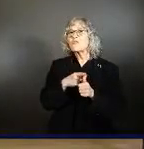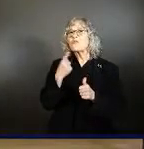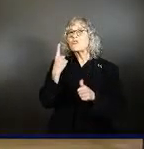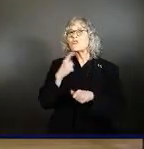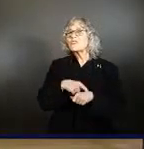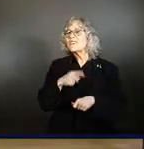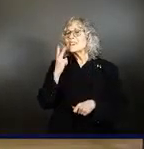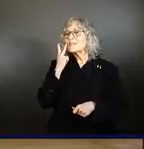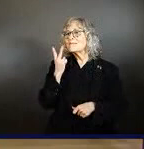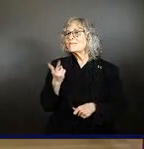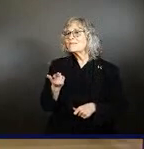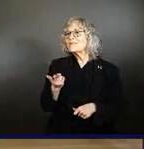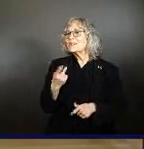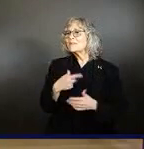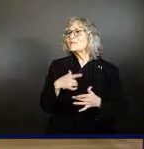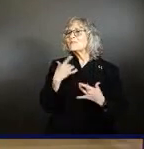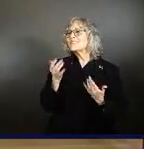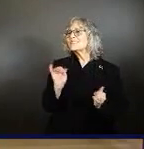like?